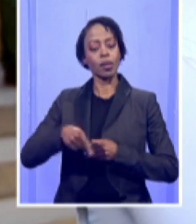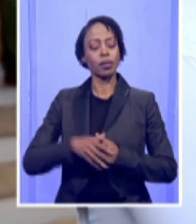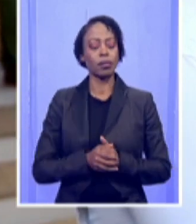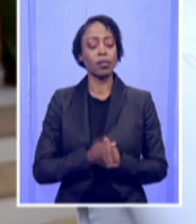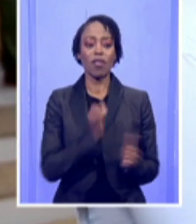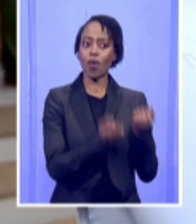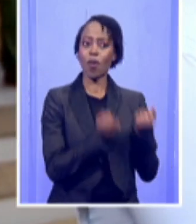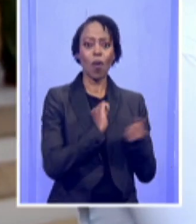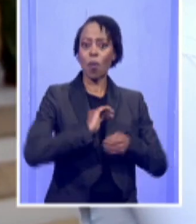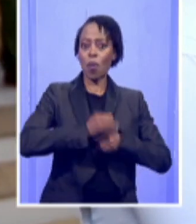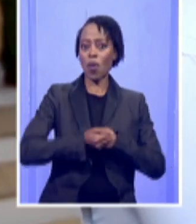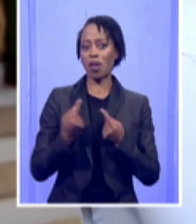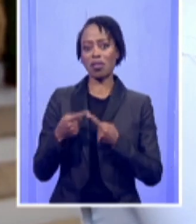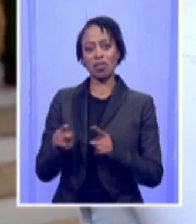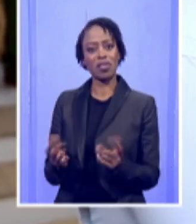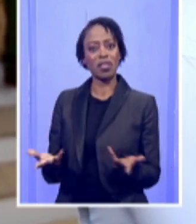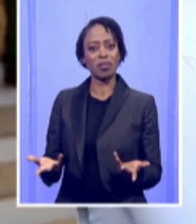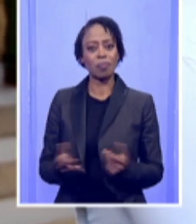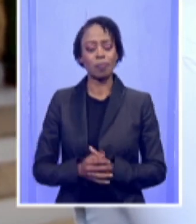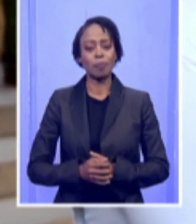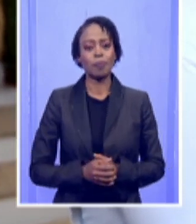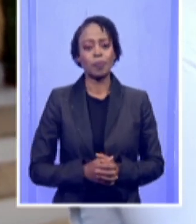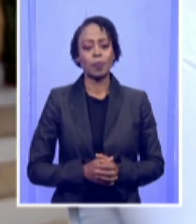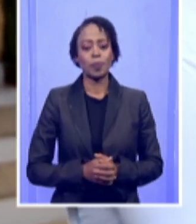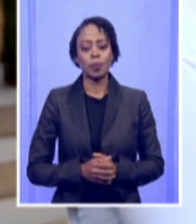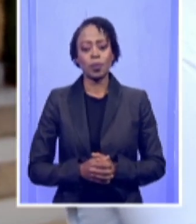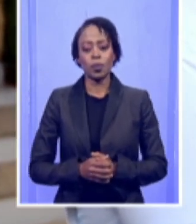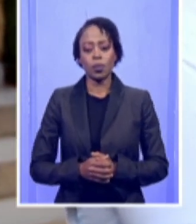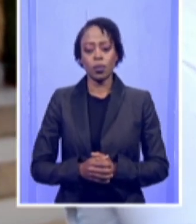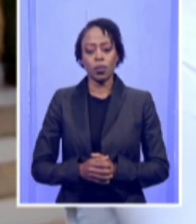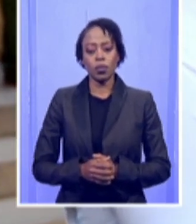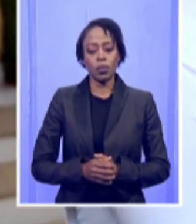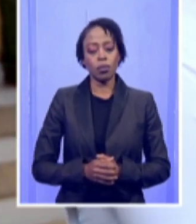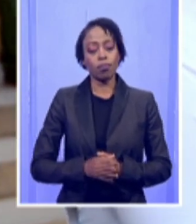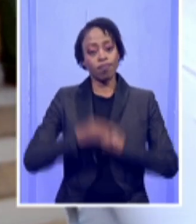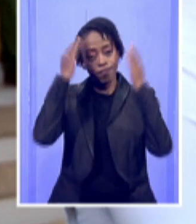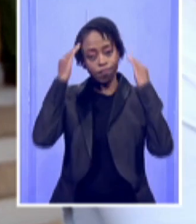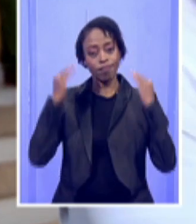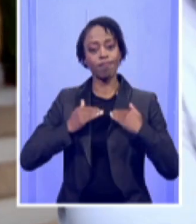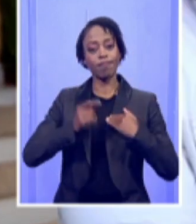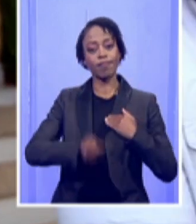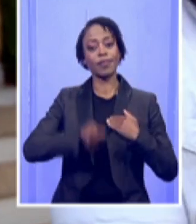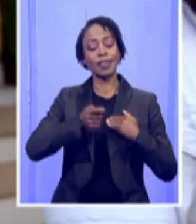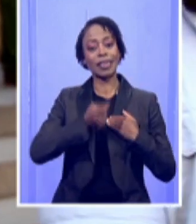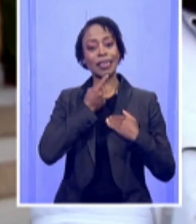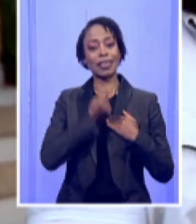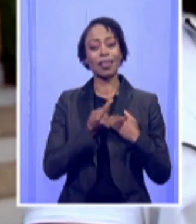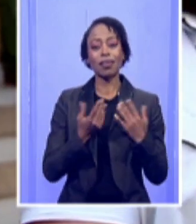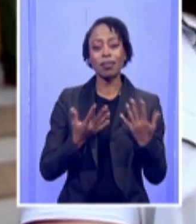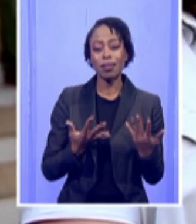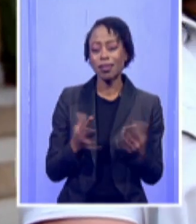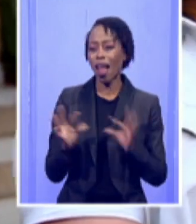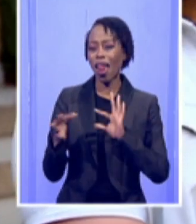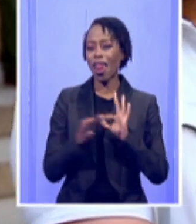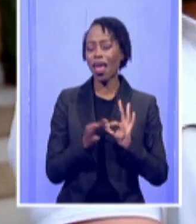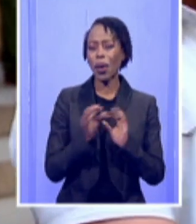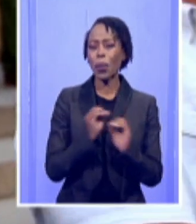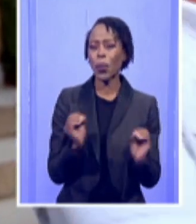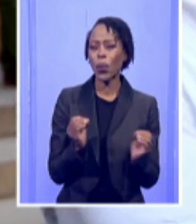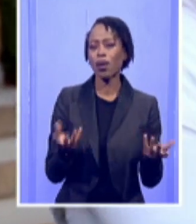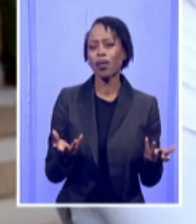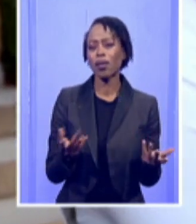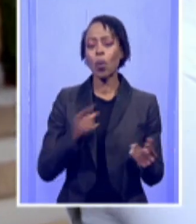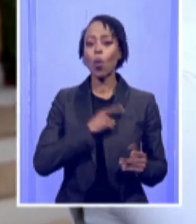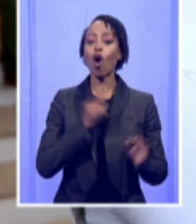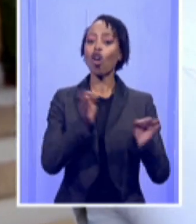courts are not prepared to defend us. So the judge saying that there's really no link here when it comes to the